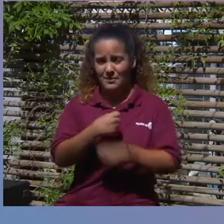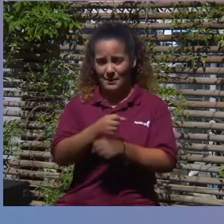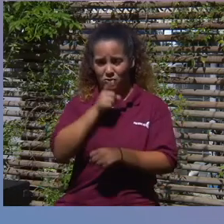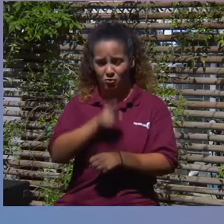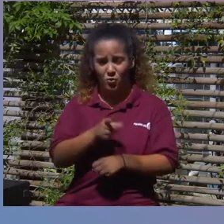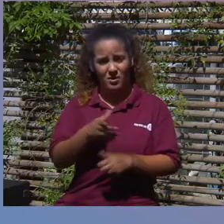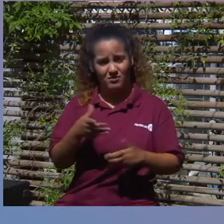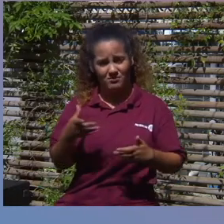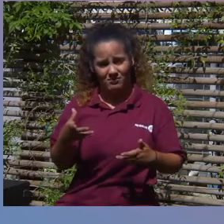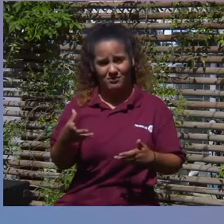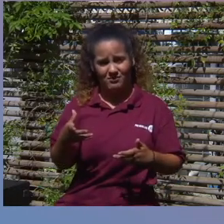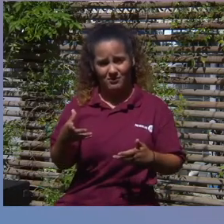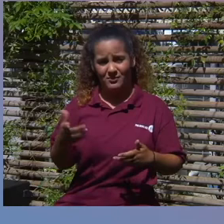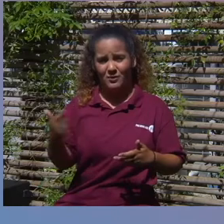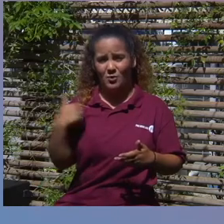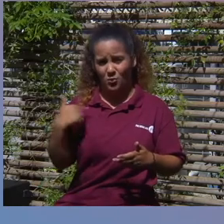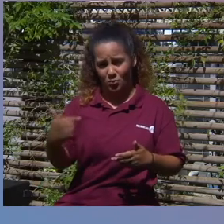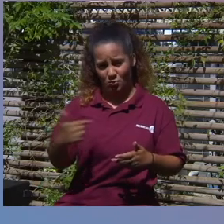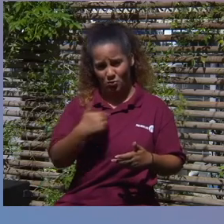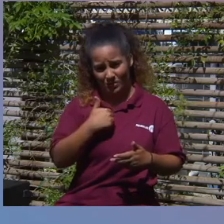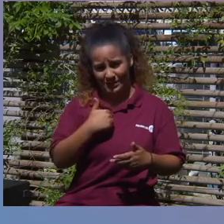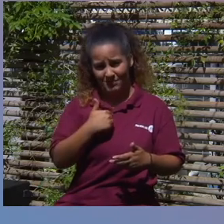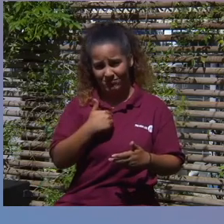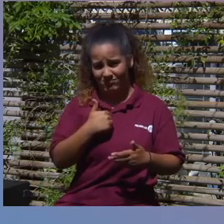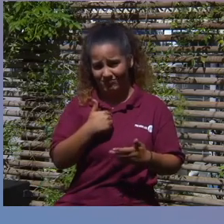are getting